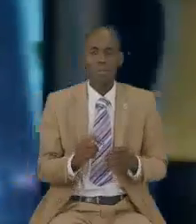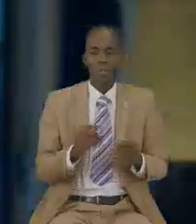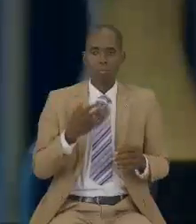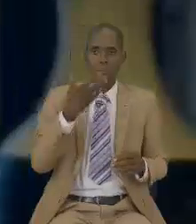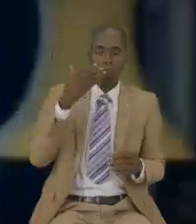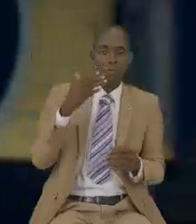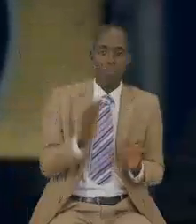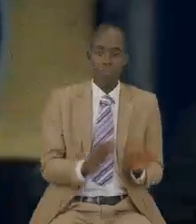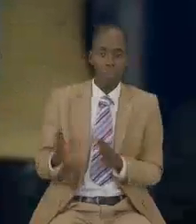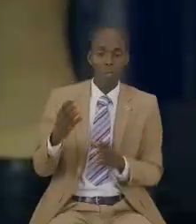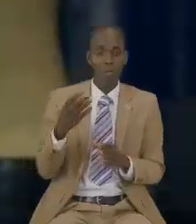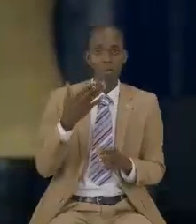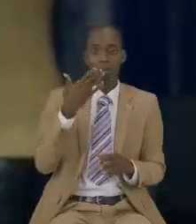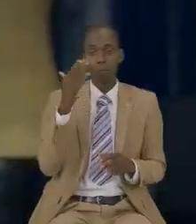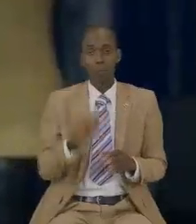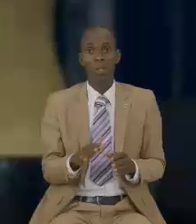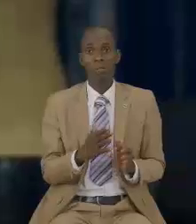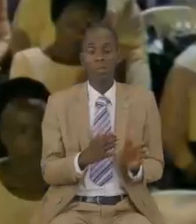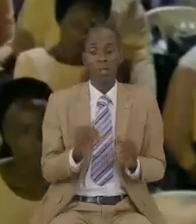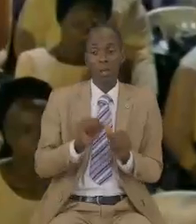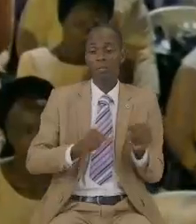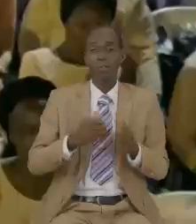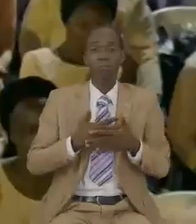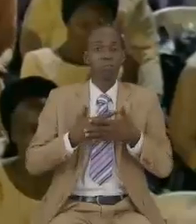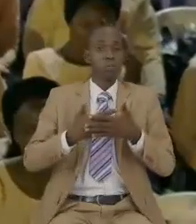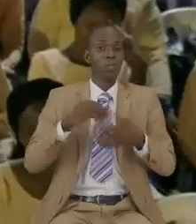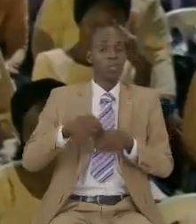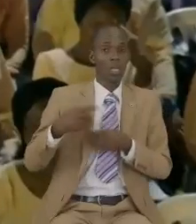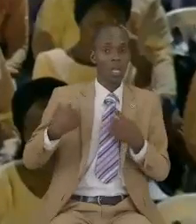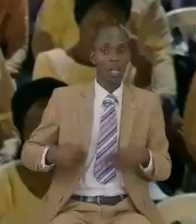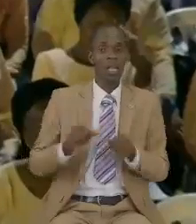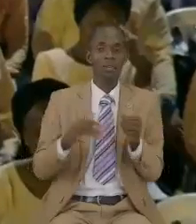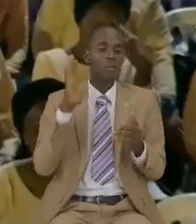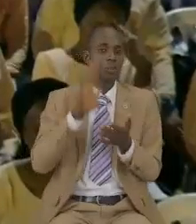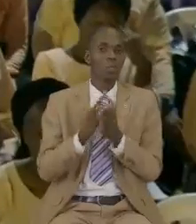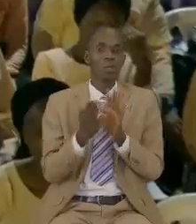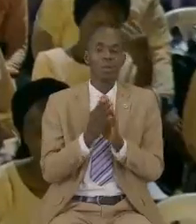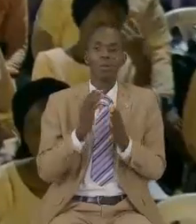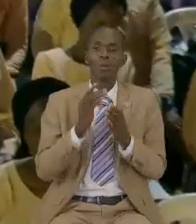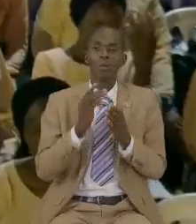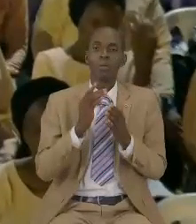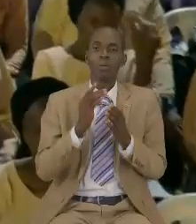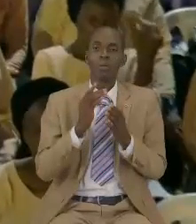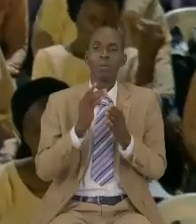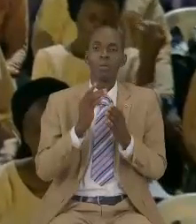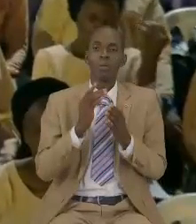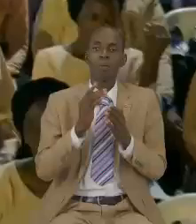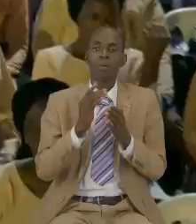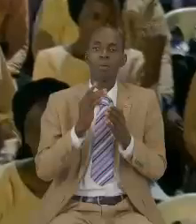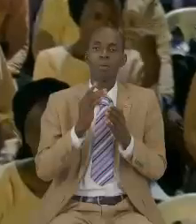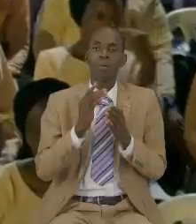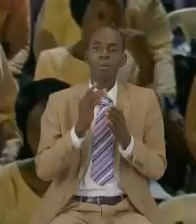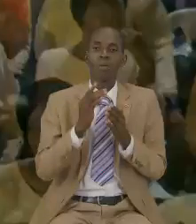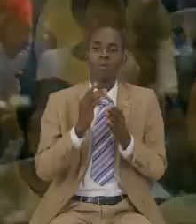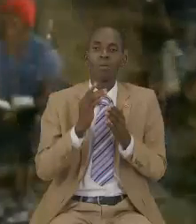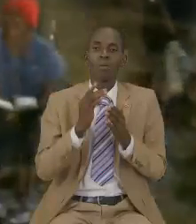heart, everything will become quiet. There'll be peace in your soul, and peace in your